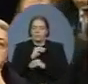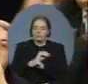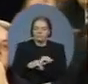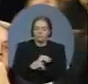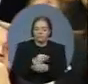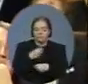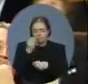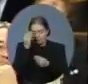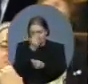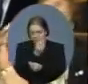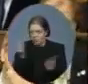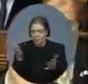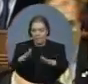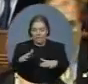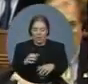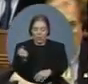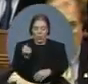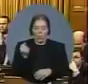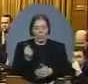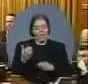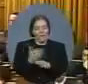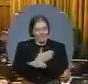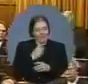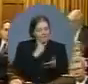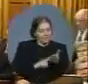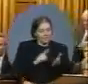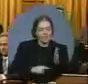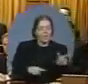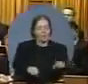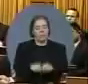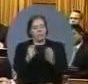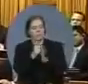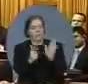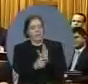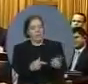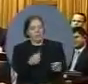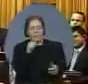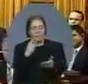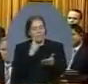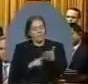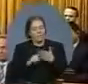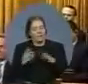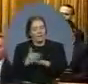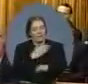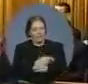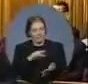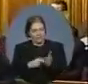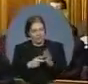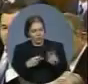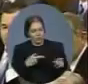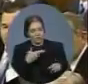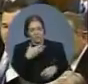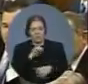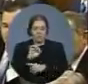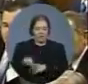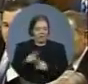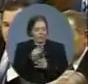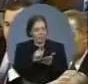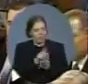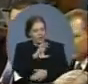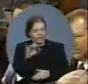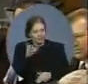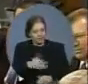that it operates above the Canadian law? The Honourable Minister of Industry. Talking about budget time, that